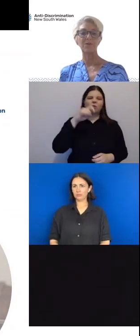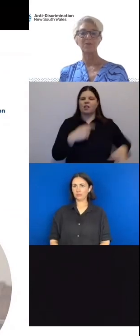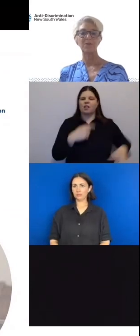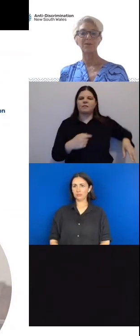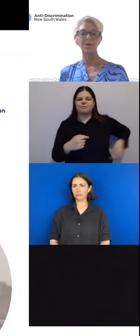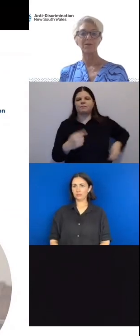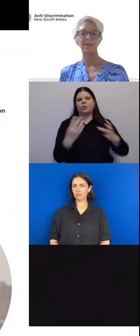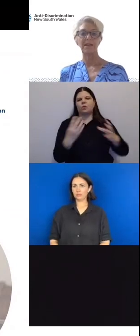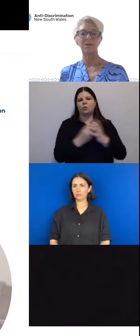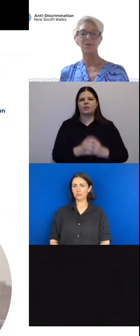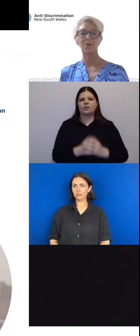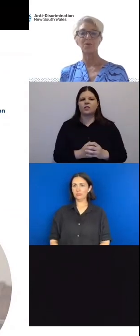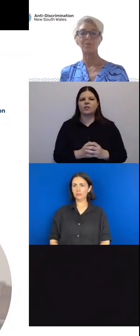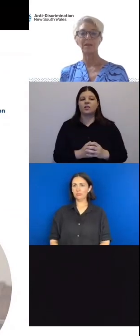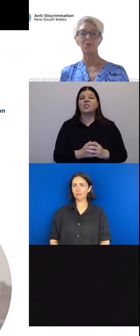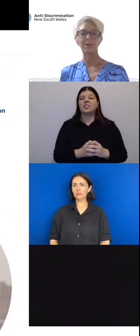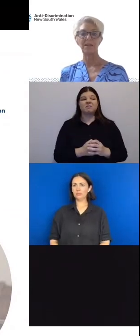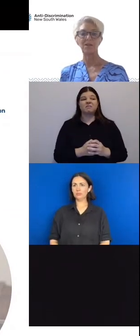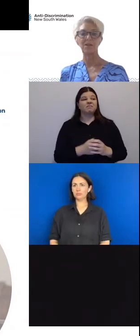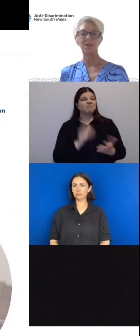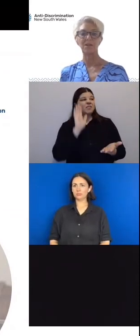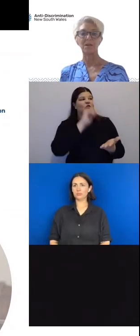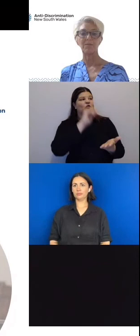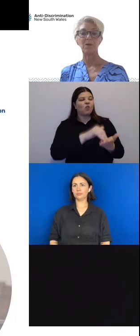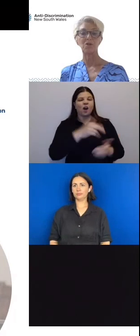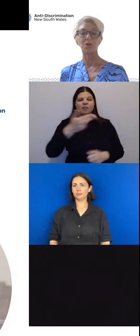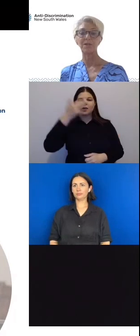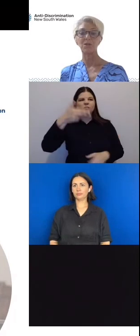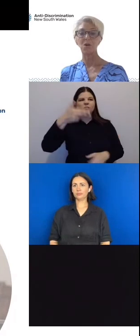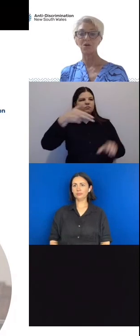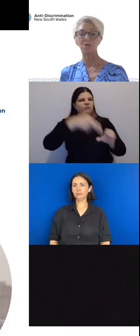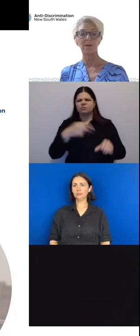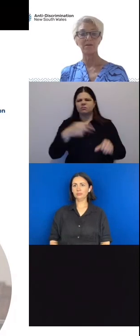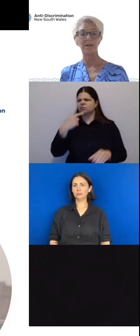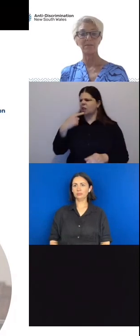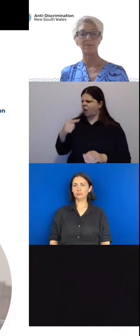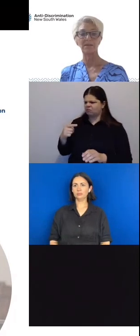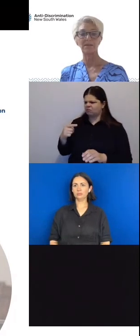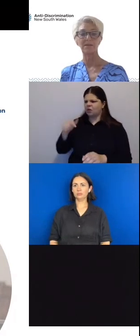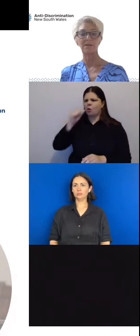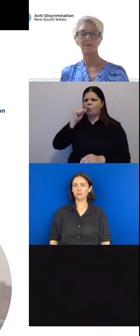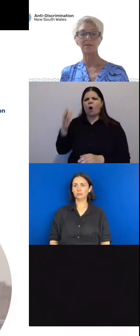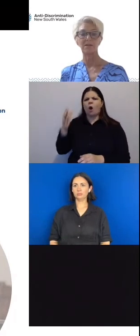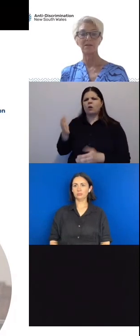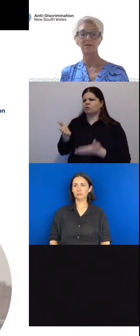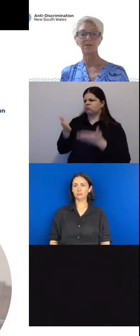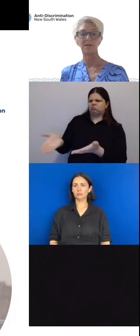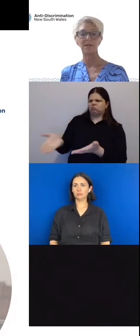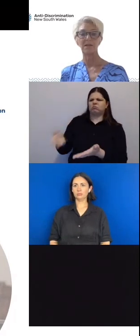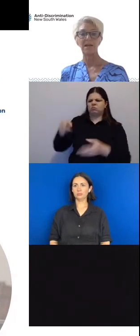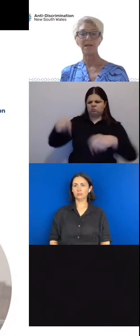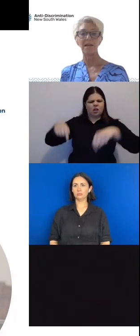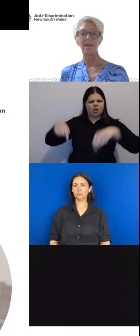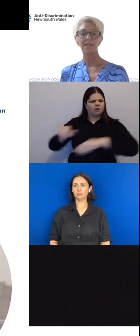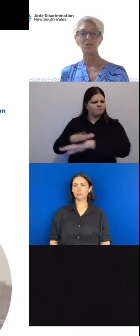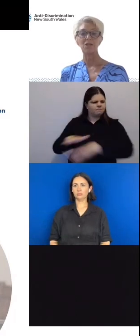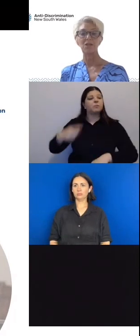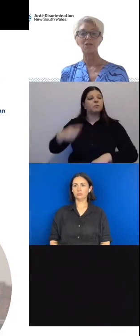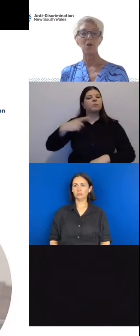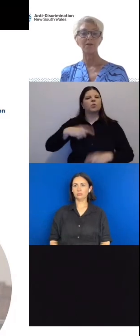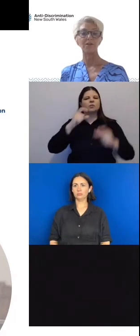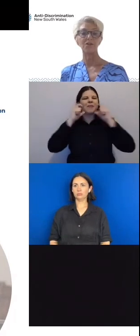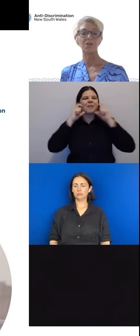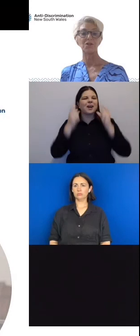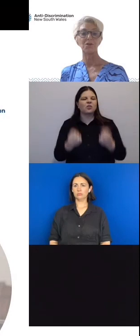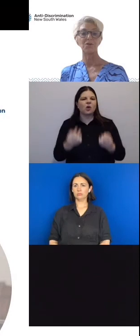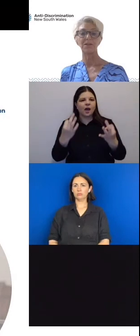Wendy was refused service at her local petrol station because she was not wearing a mask. She offered to show